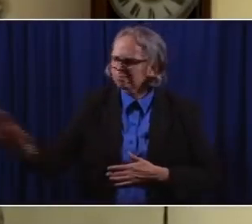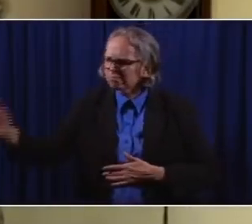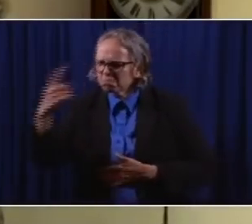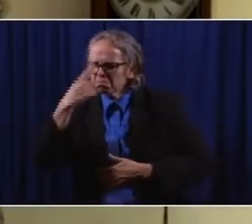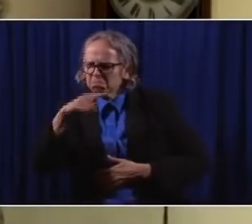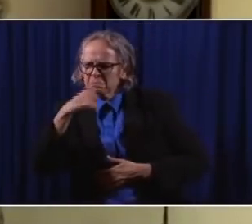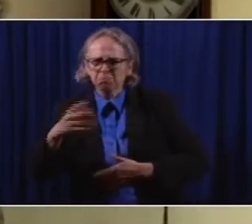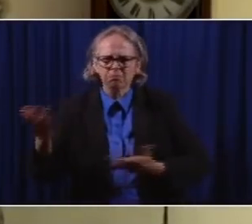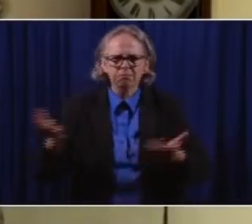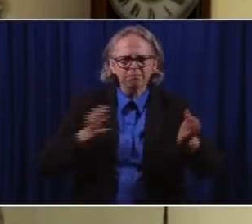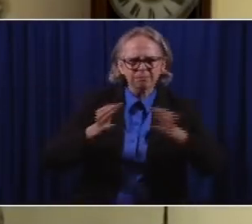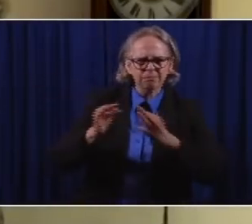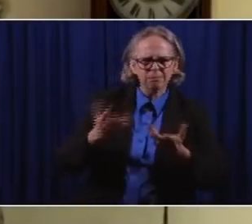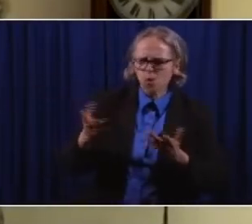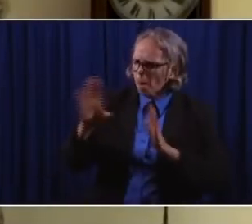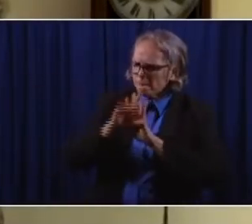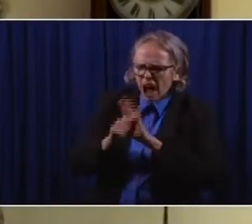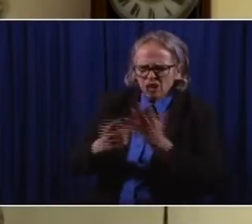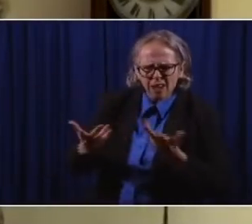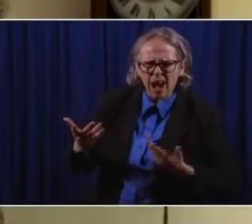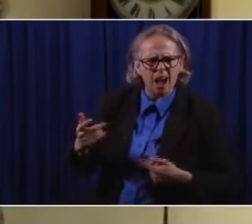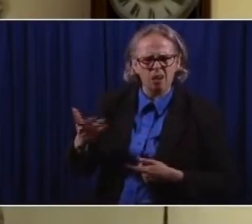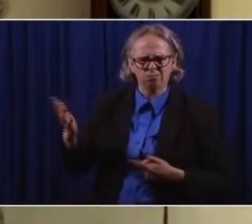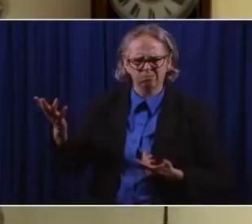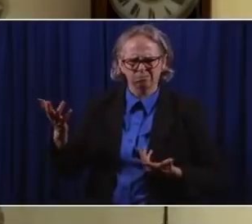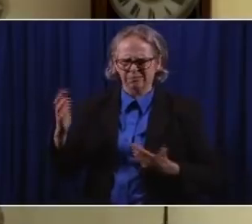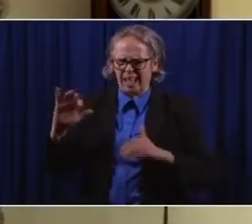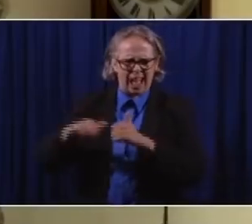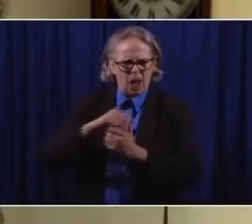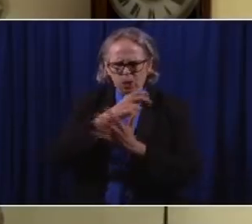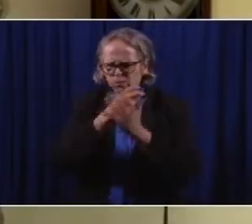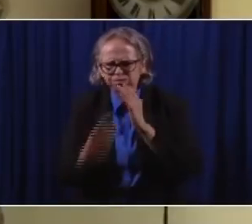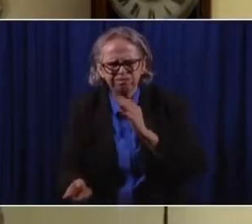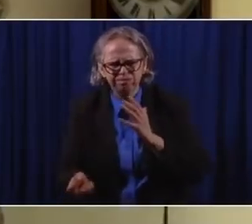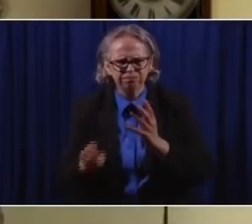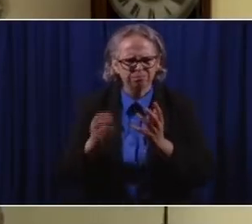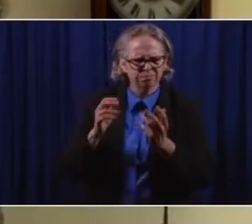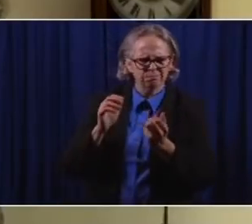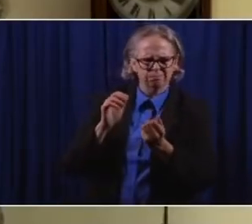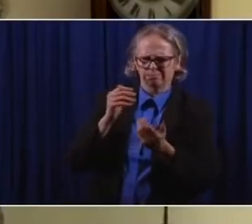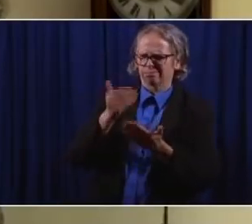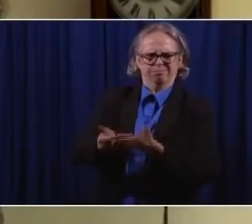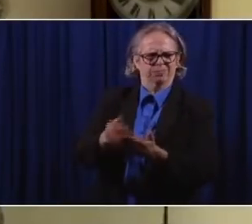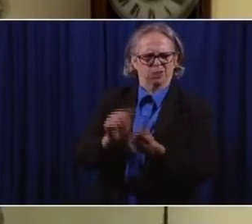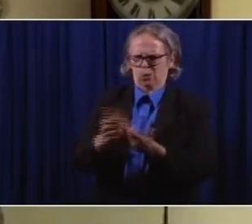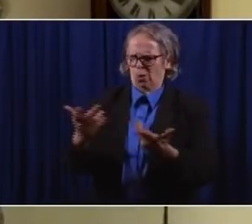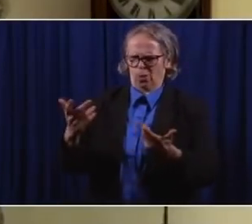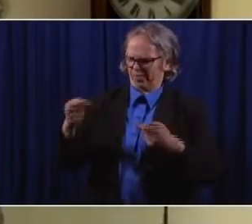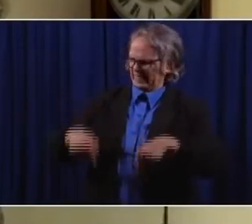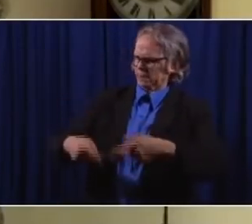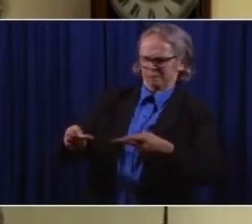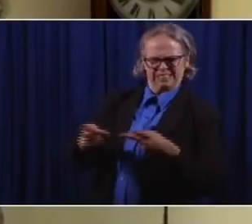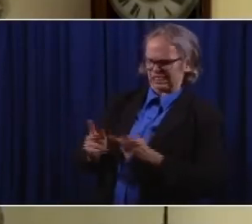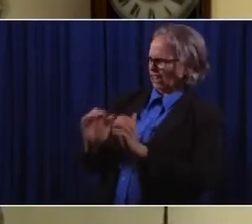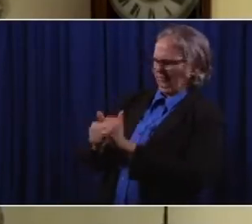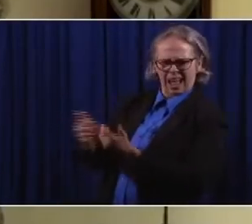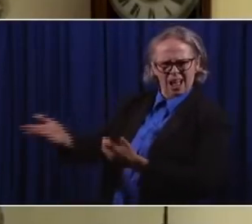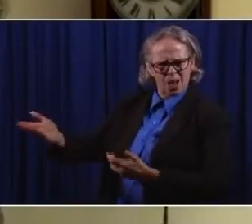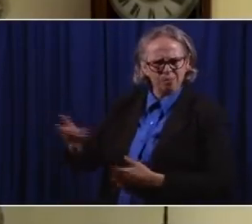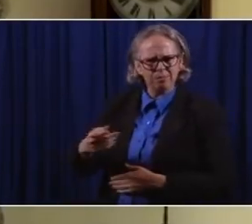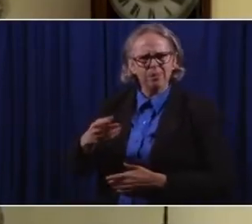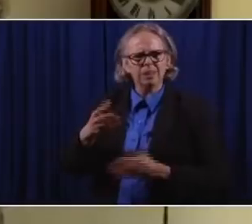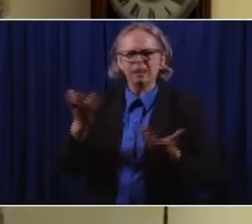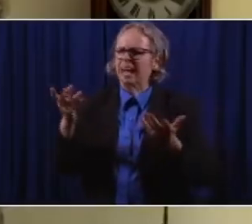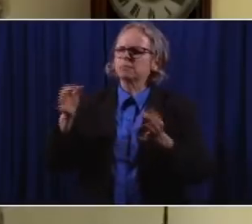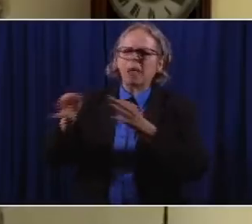about your background and how you got to this point, and then maybe tell us a little bit about the office. We're really just kind of getting it